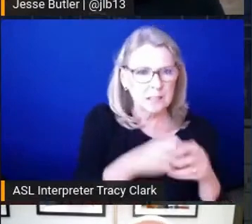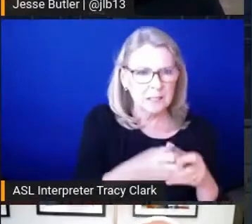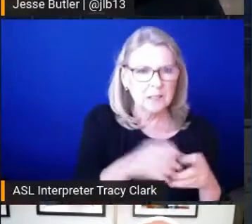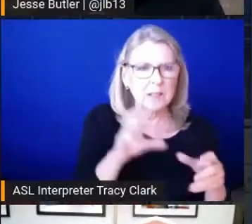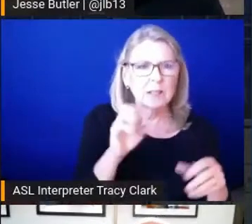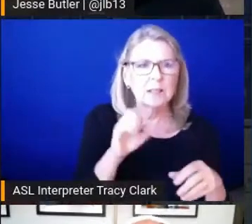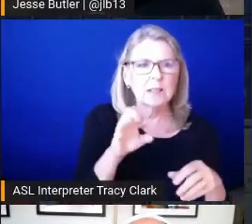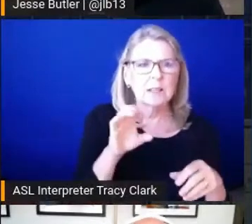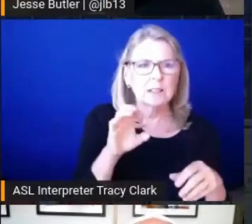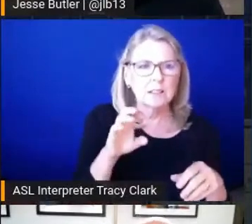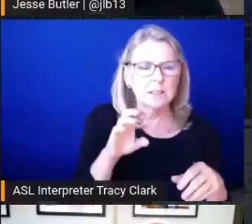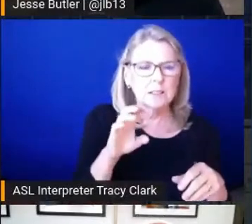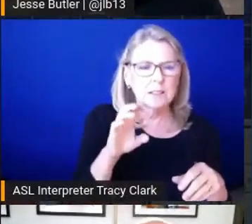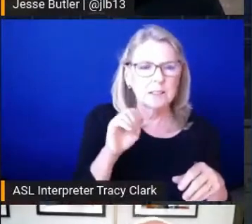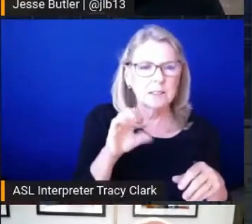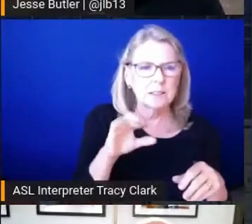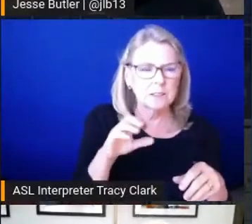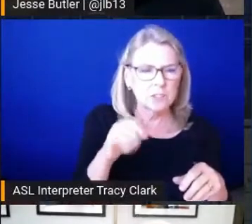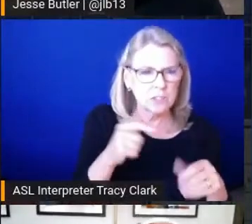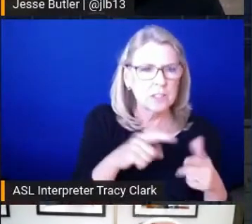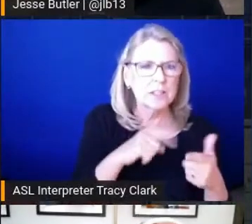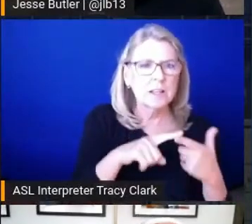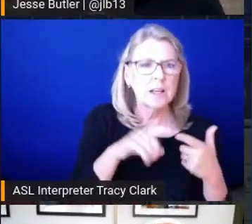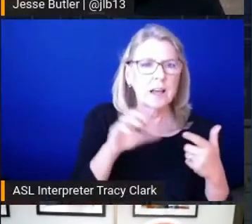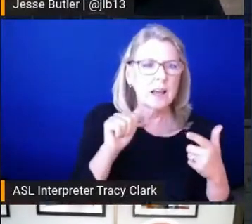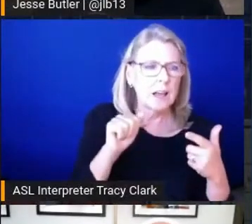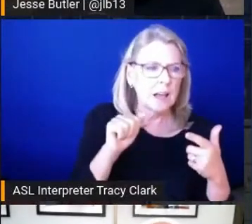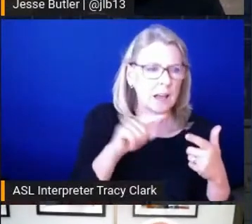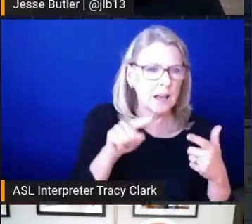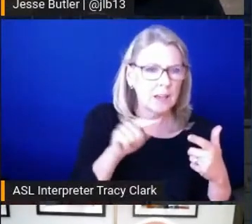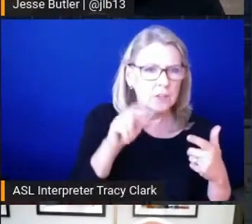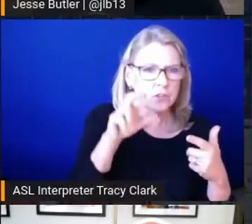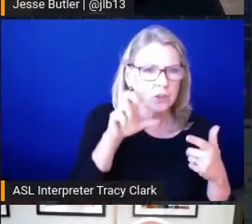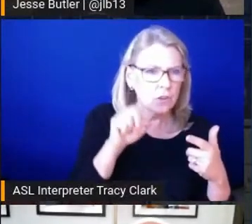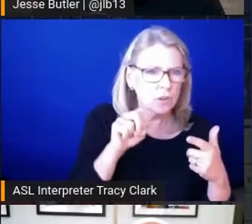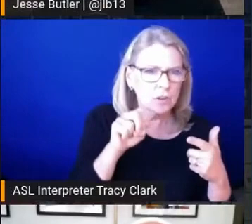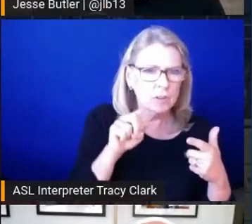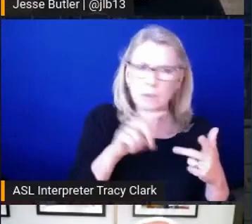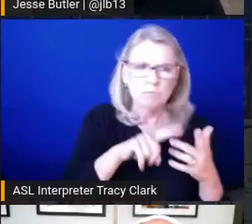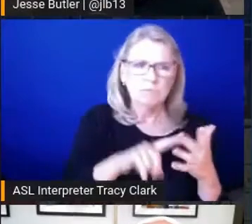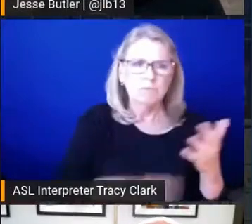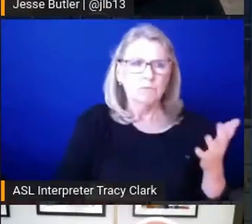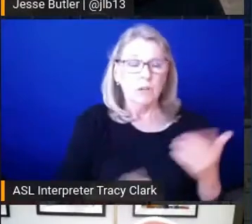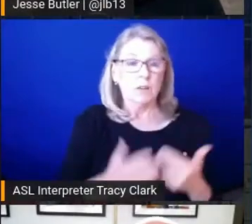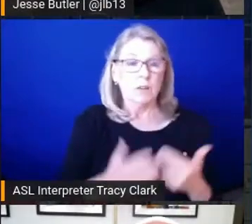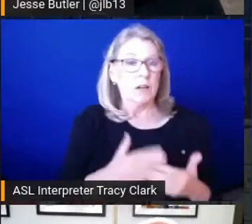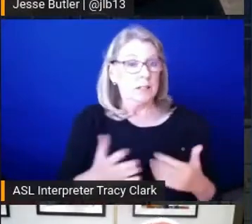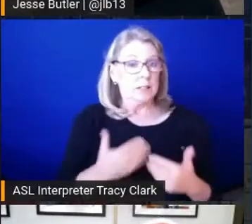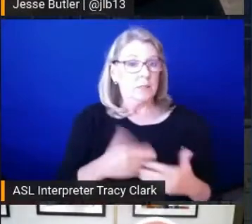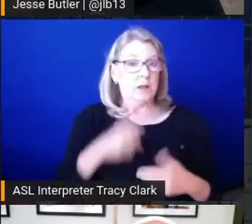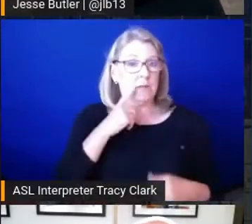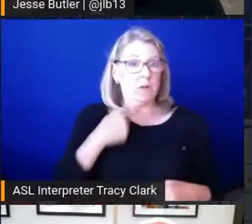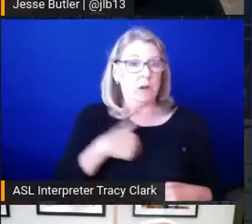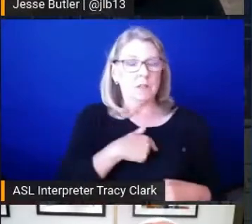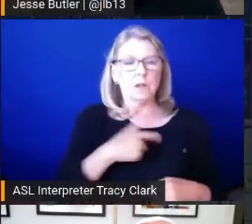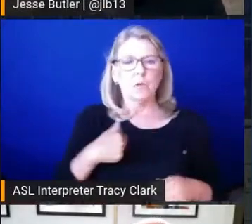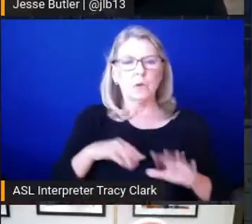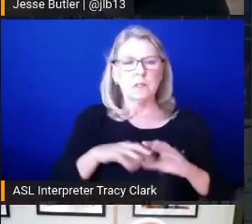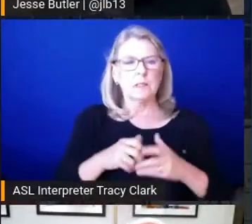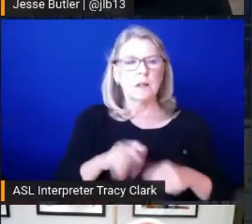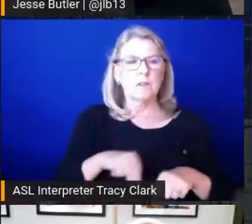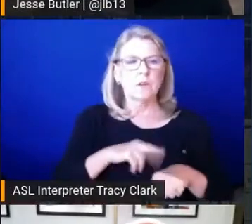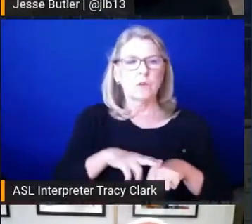Kind locally. It doesn't matter to us. We're just a set of normal pods and deployments that you install into